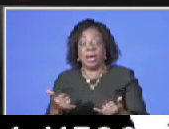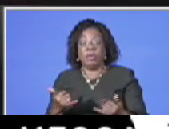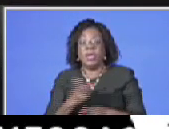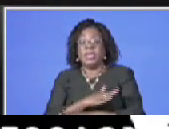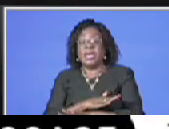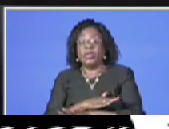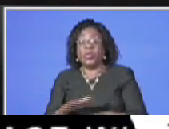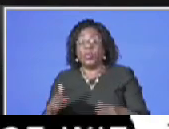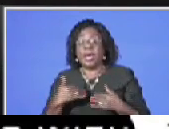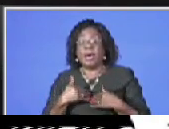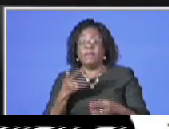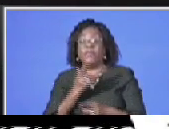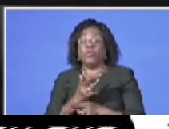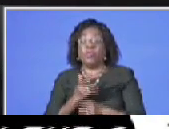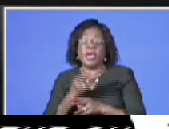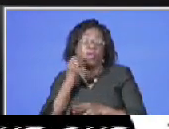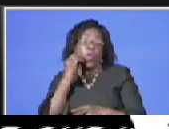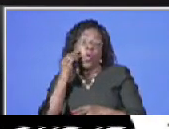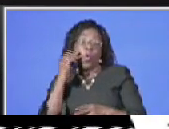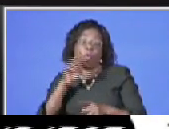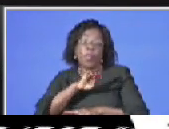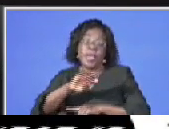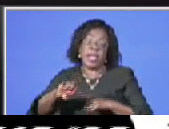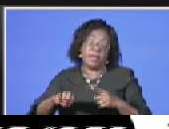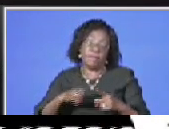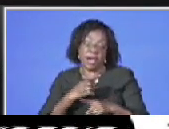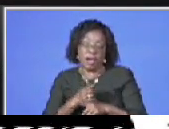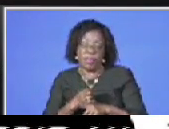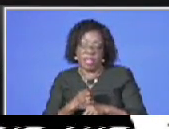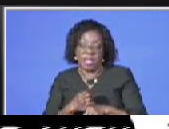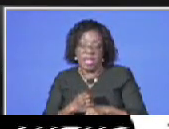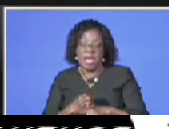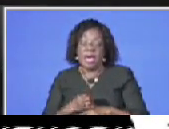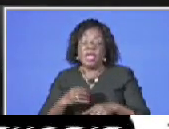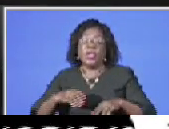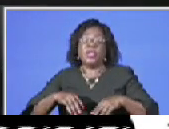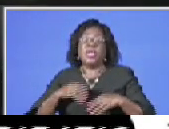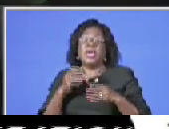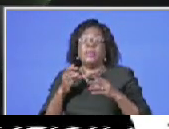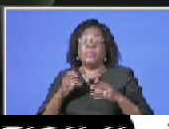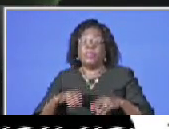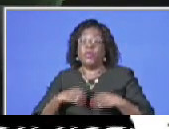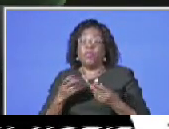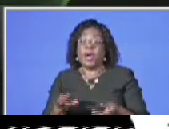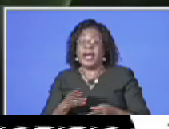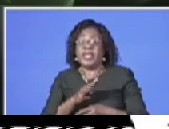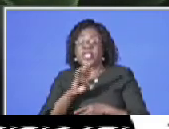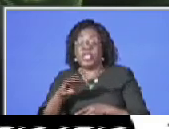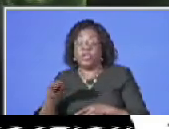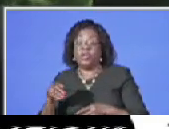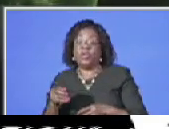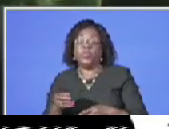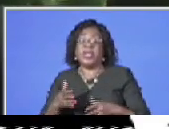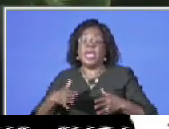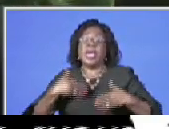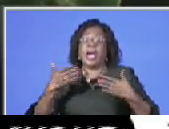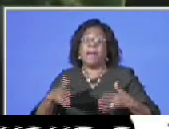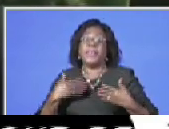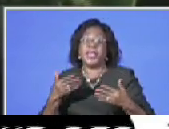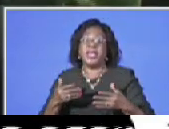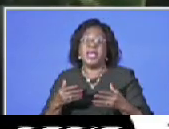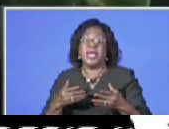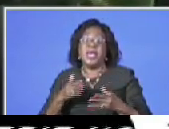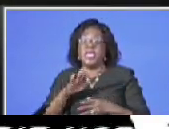can do for our children is to provide them with a very happy childhood. And that usually means, if possible, that they have